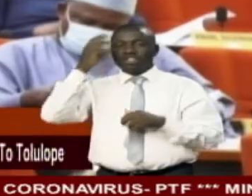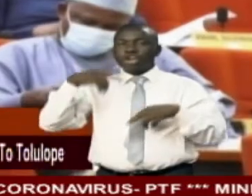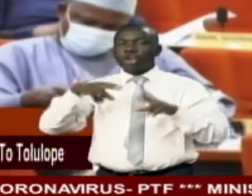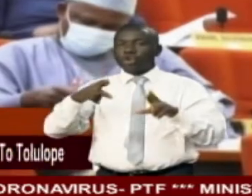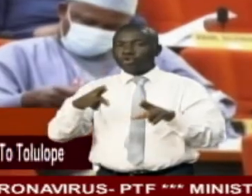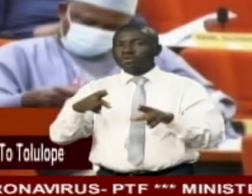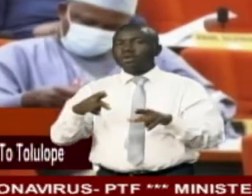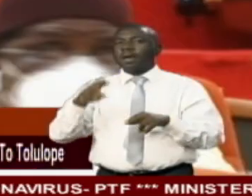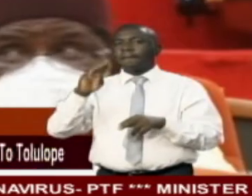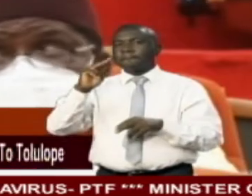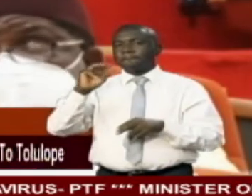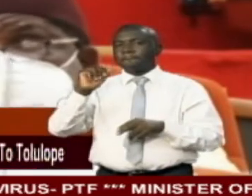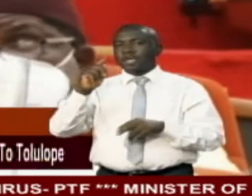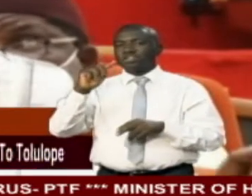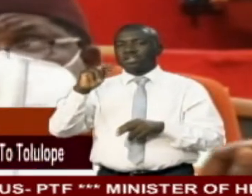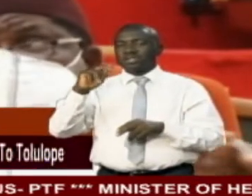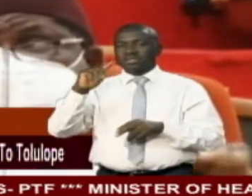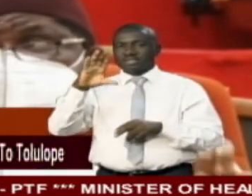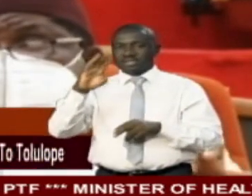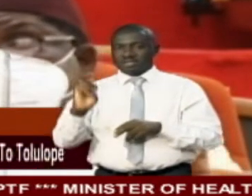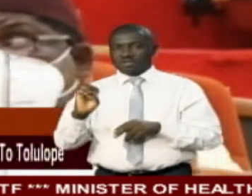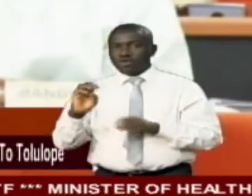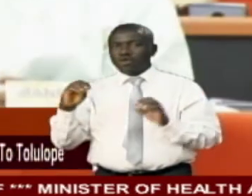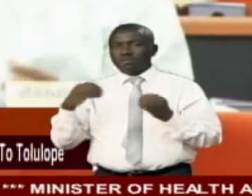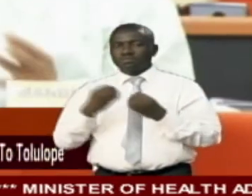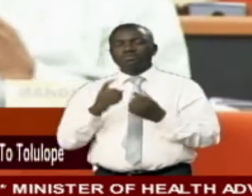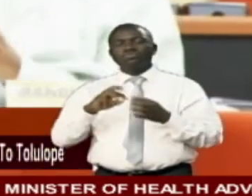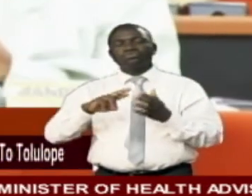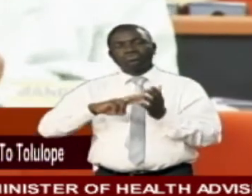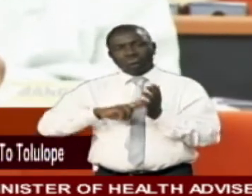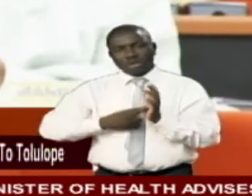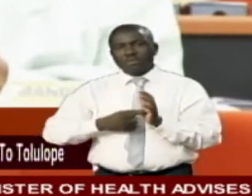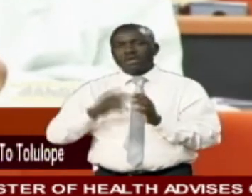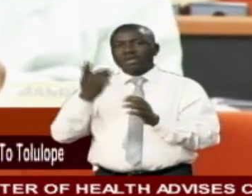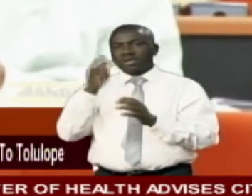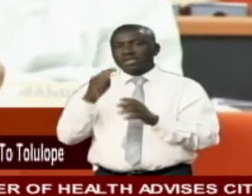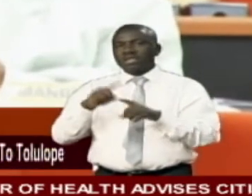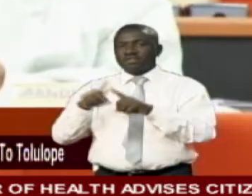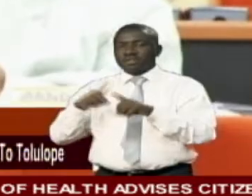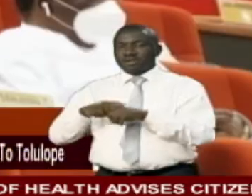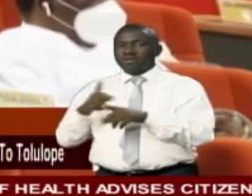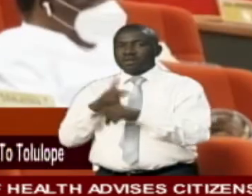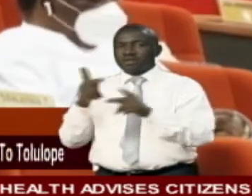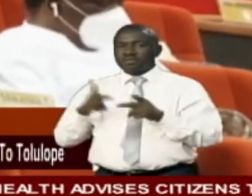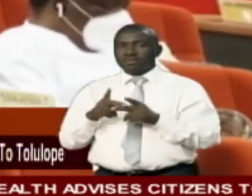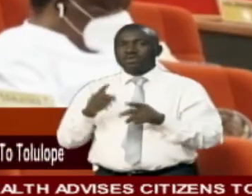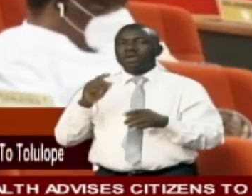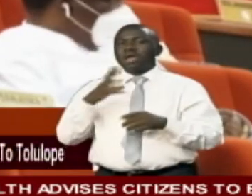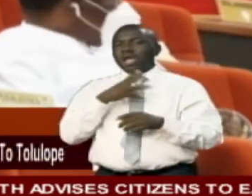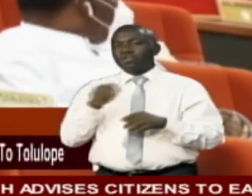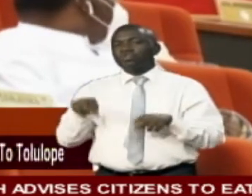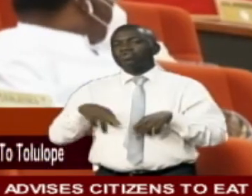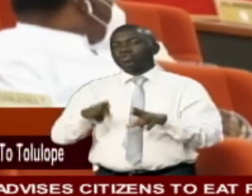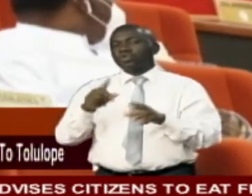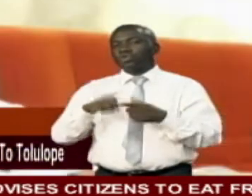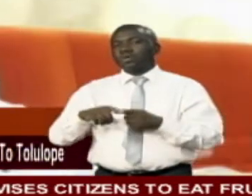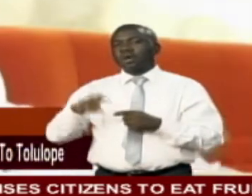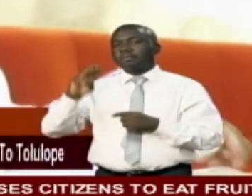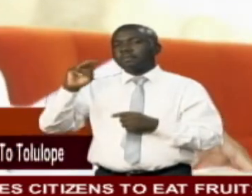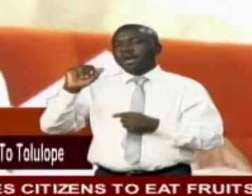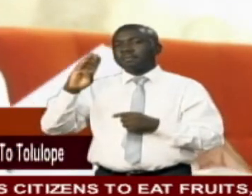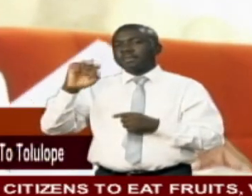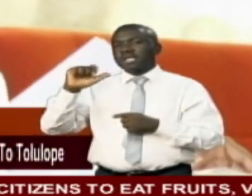to immediately rehabilitate the spoiled portion of the road that leads to the Mambila Power Plant, that is the Goje Mayo